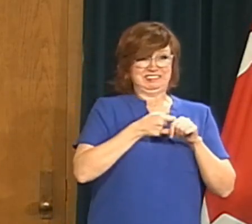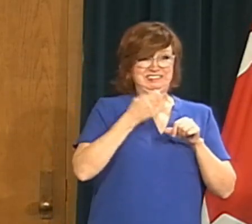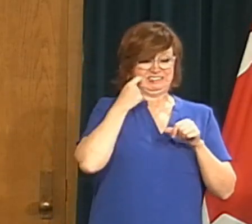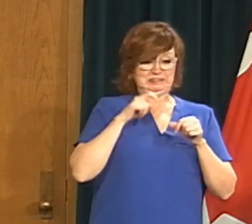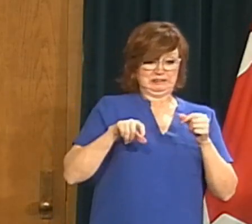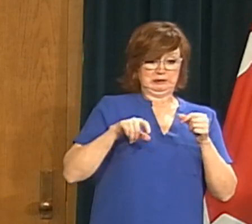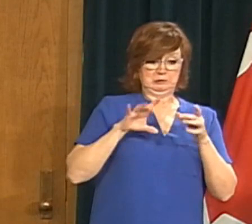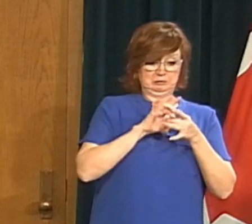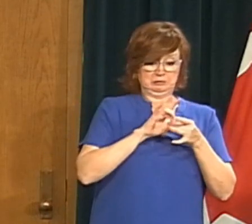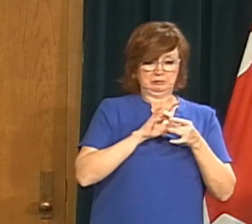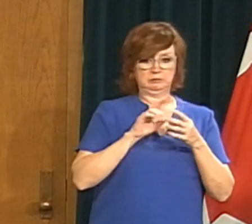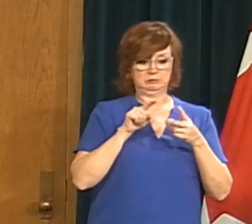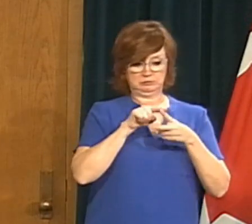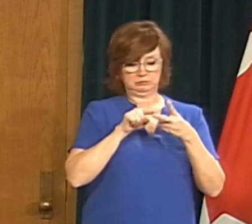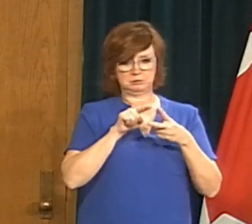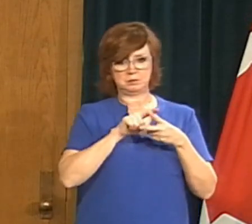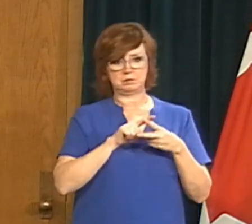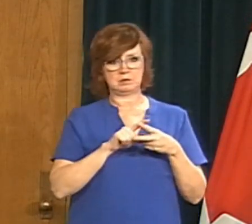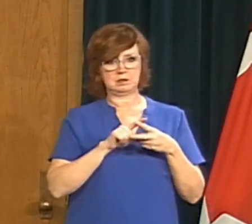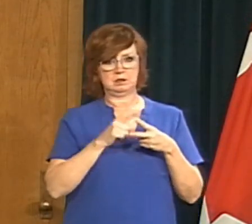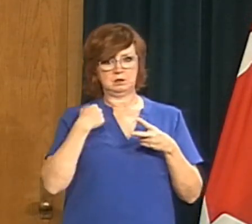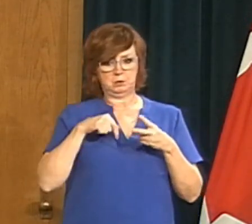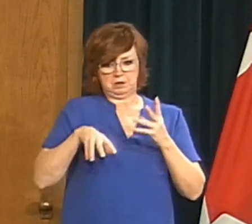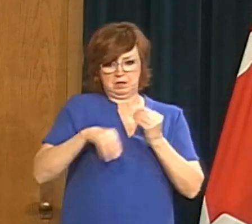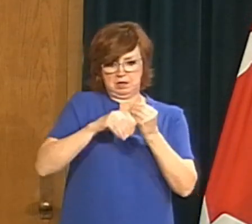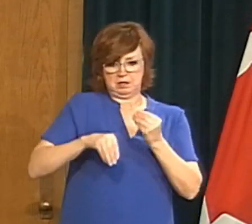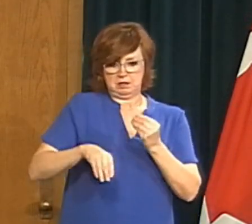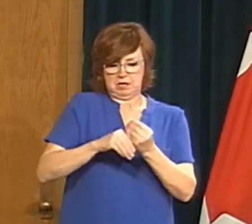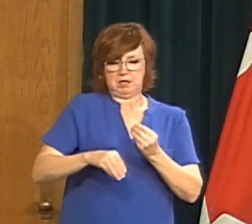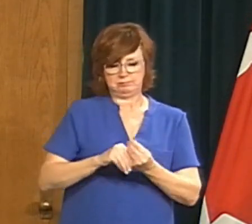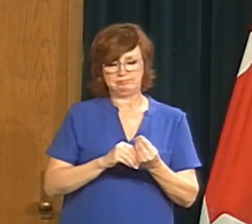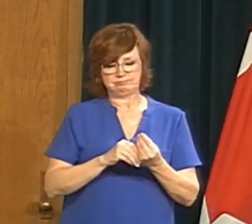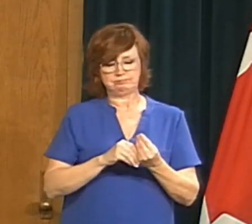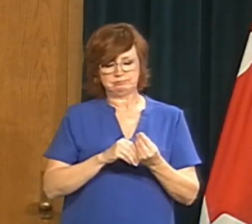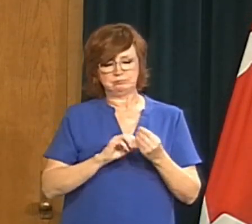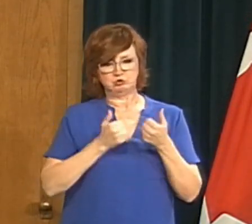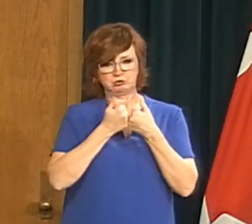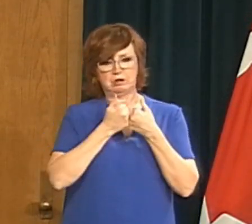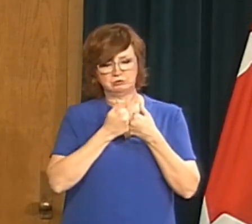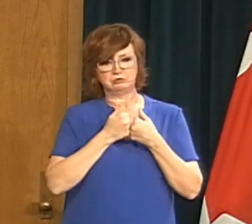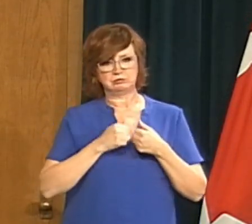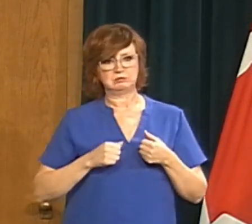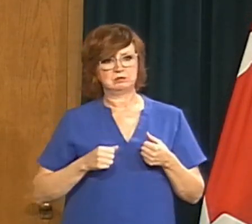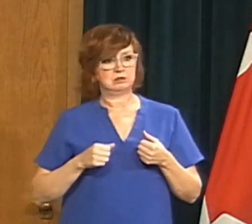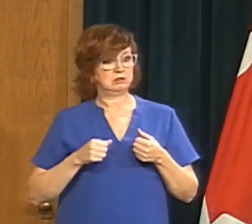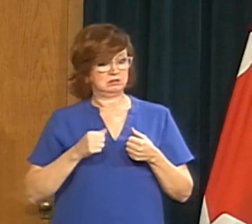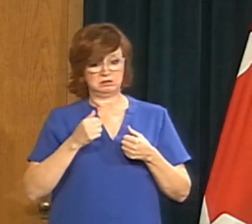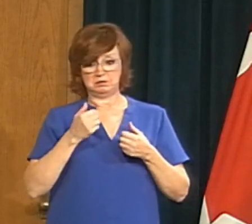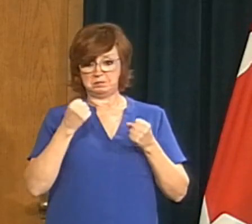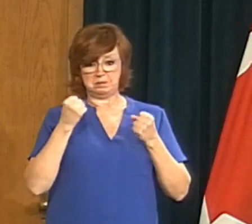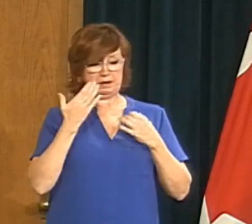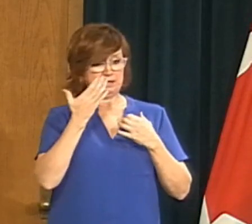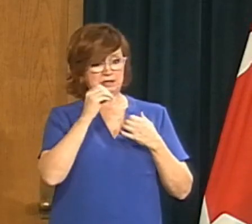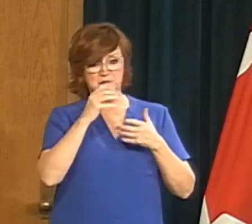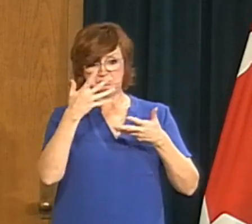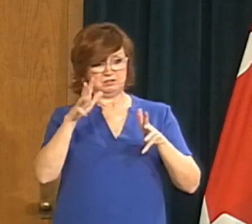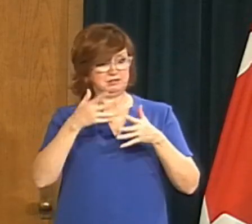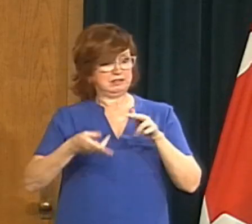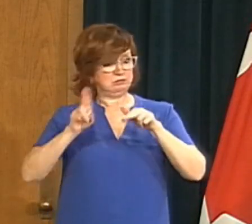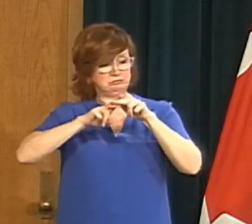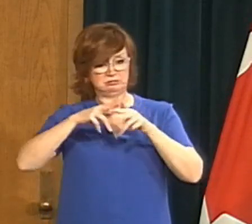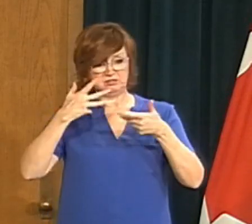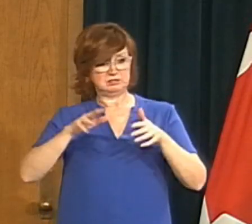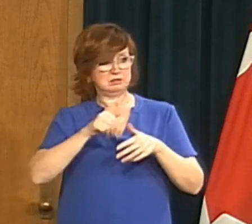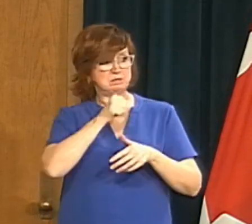add on and it becomes more and more distorting, there are a number of companies that have increased the wages to their workers, like the